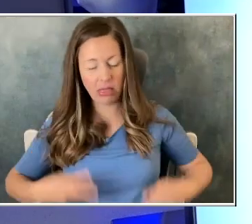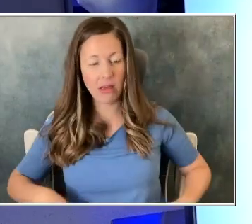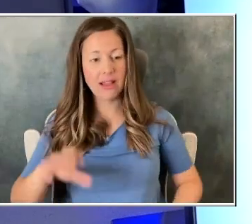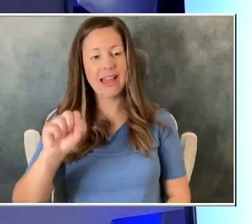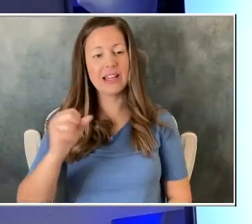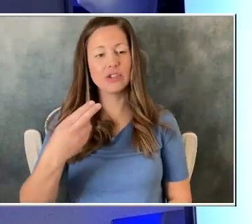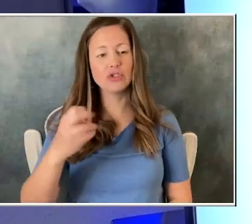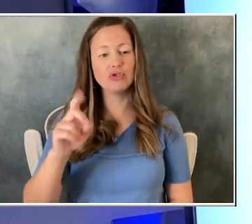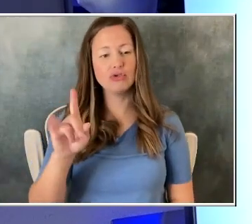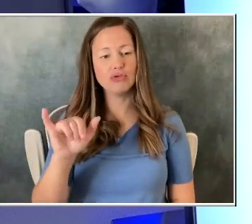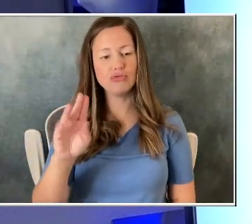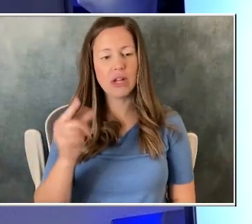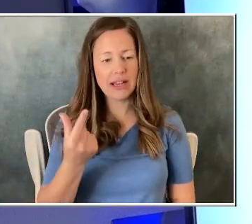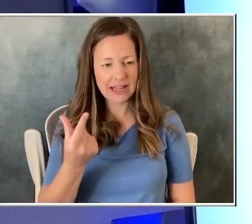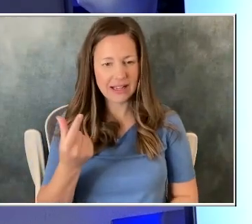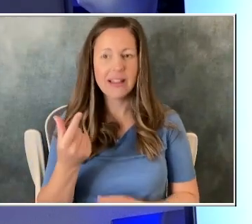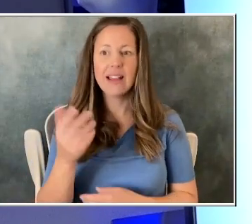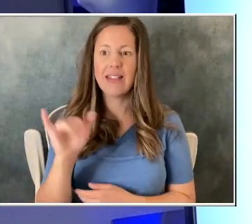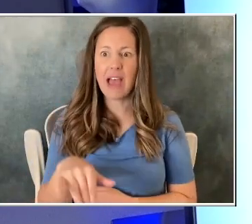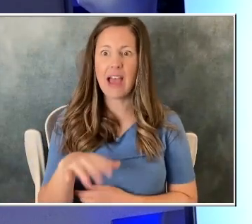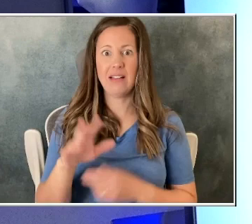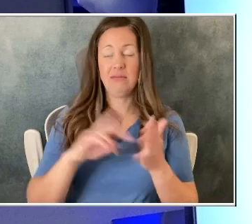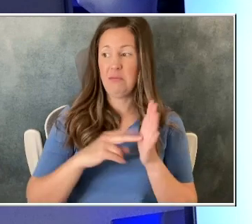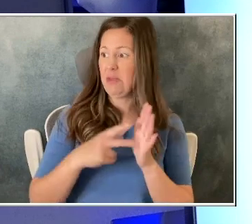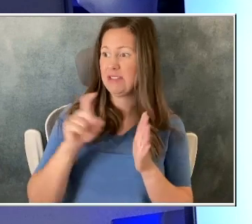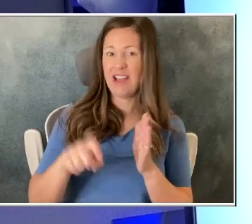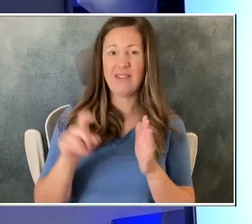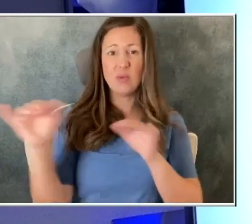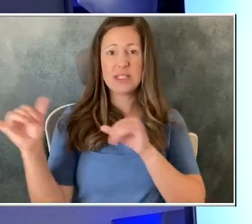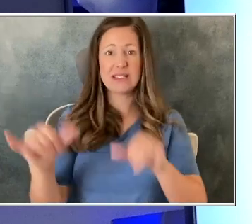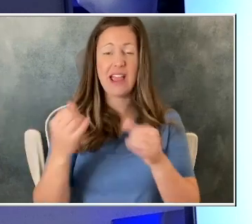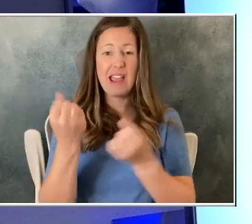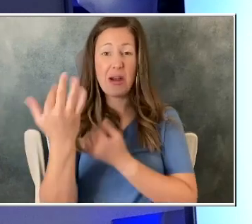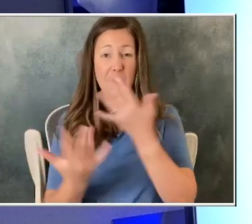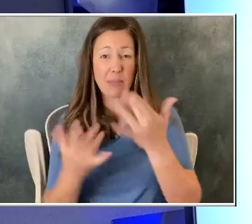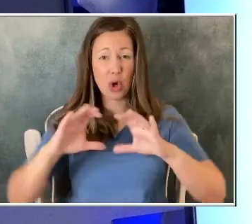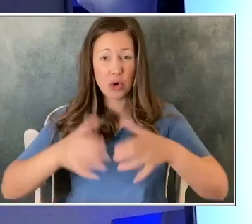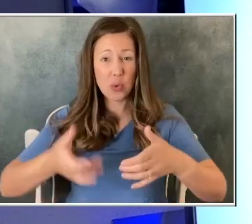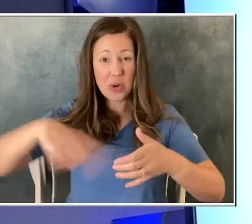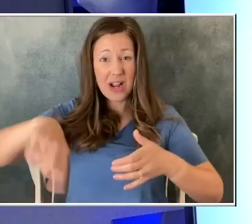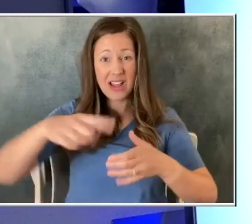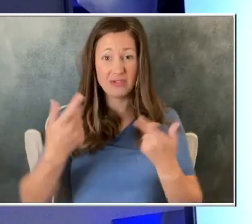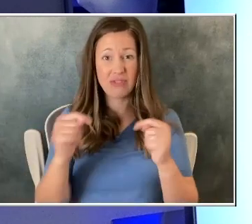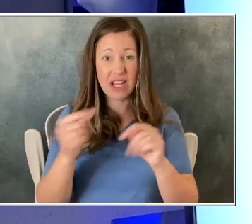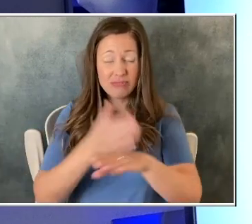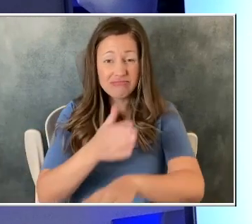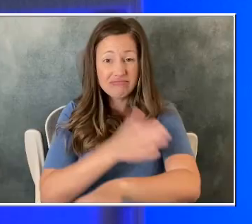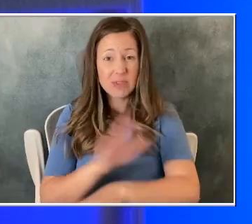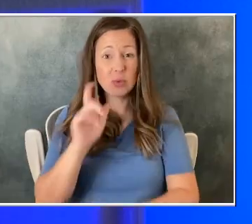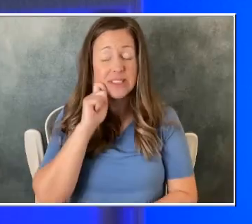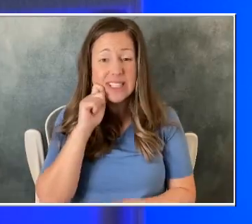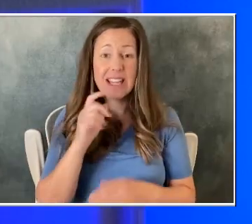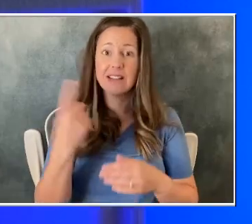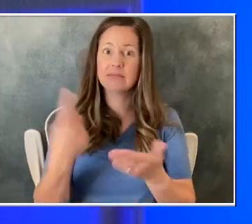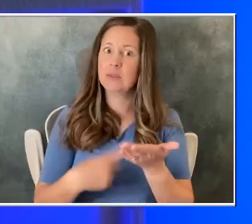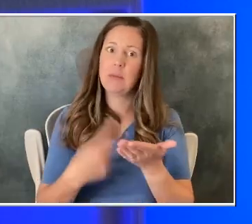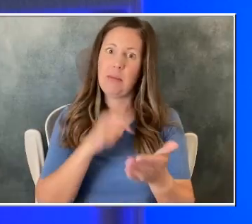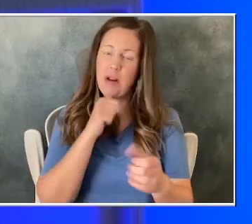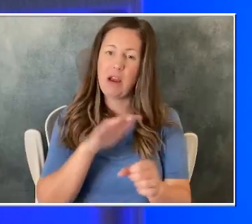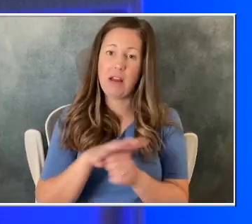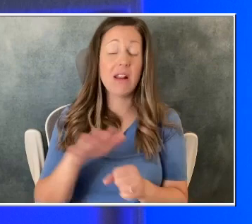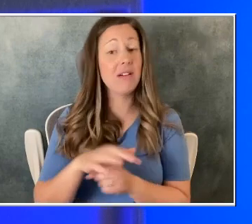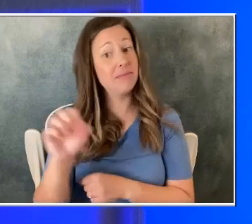up in like the burn unit where we're trying to do all this aggressive skincare. Sometimes that's not enough. Absolutely, and fortunately those reactions are